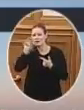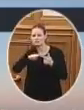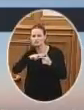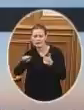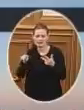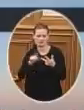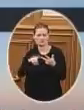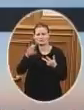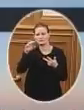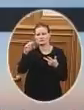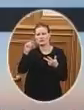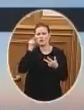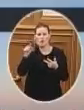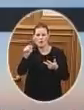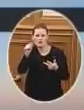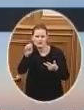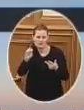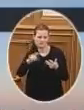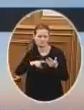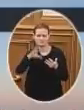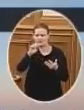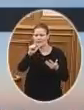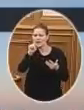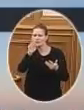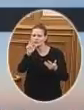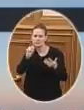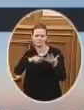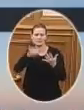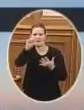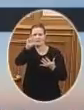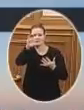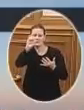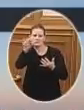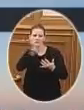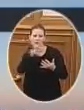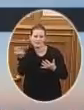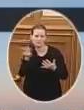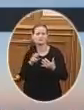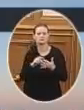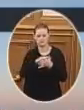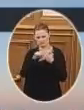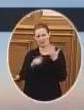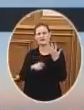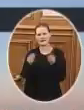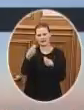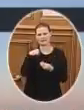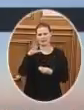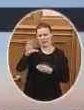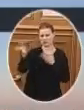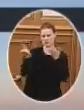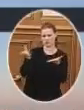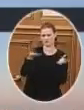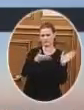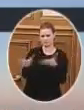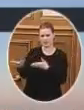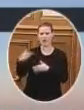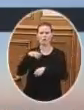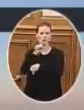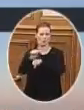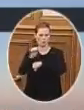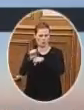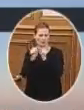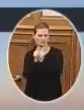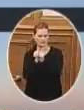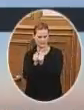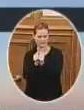WIDA, Caltrans, AC Transit, they've all given us their service plans, and we've worked with them to figure out the big days with the big